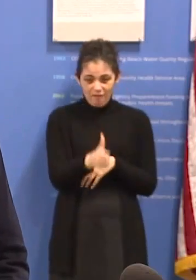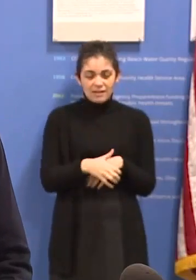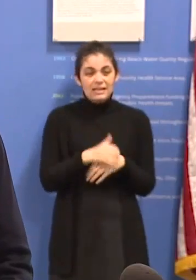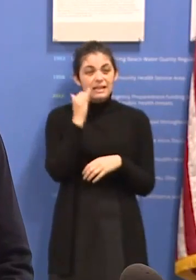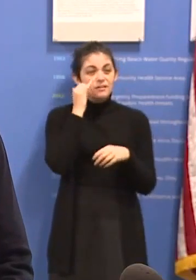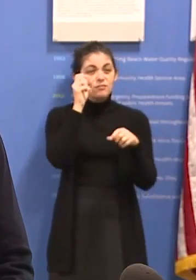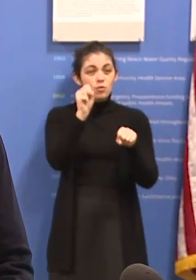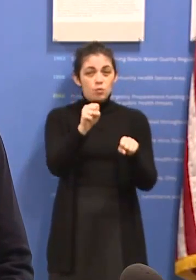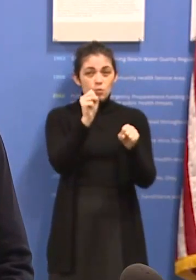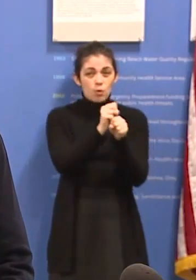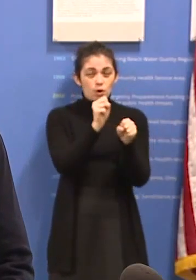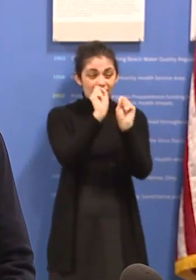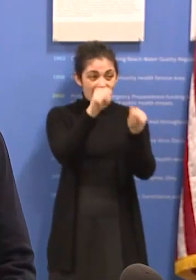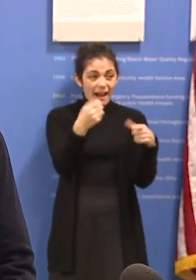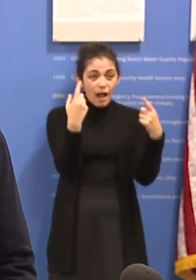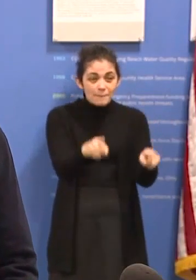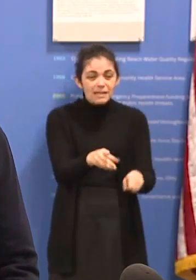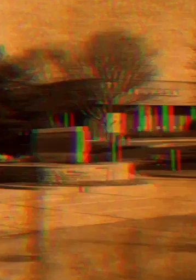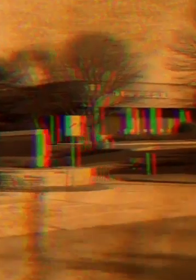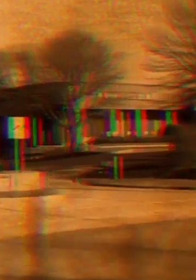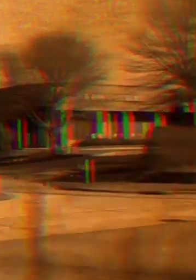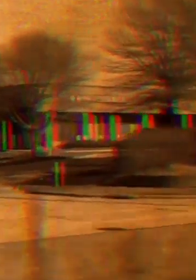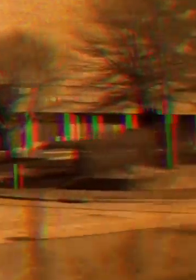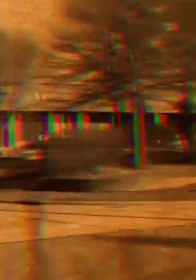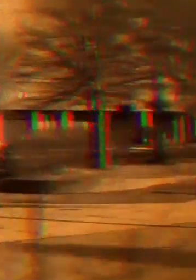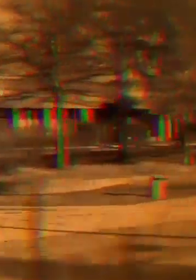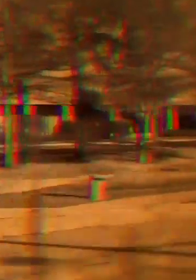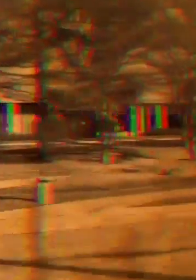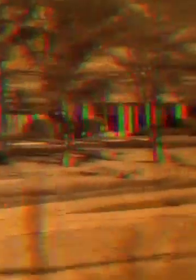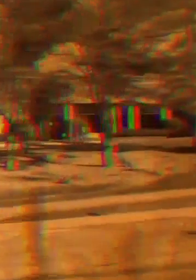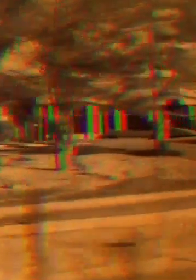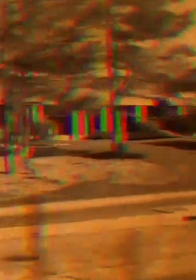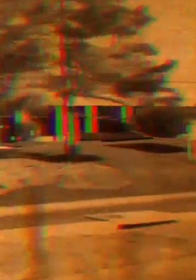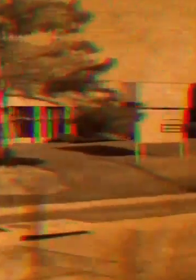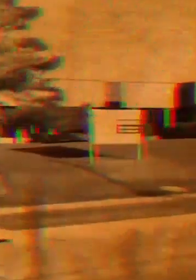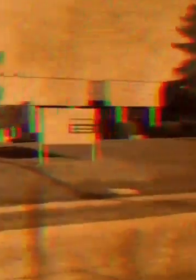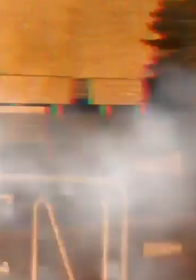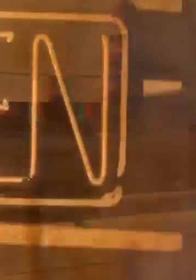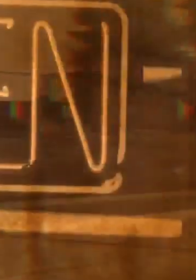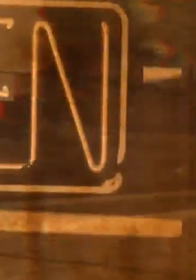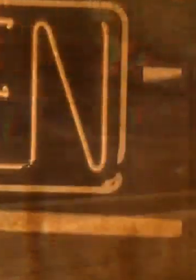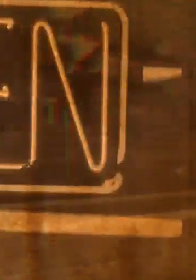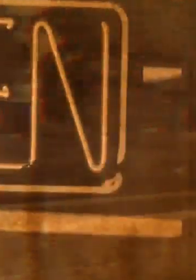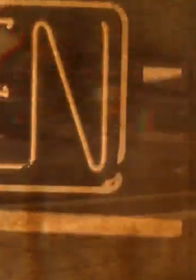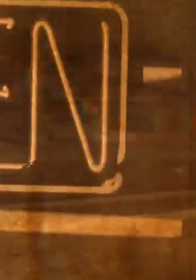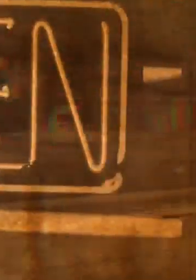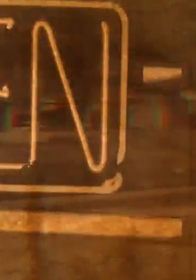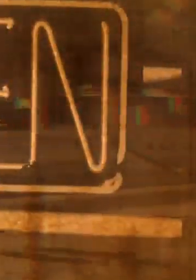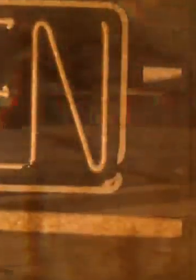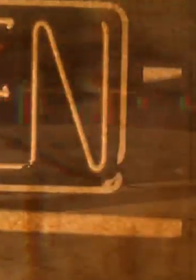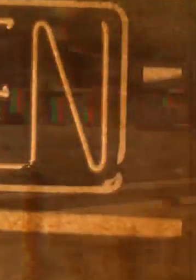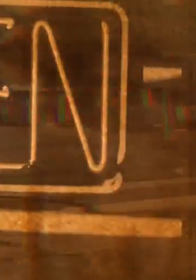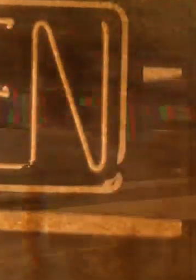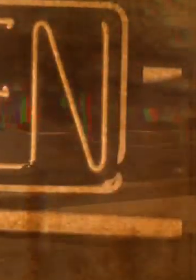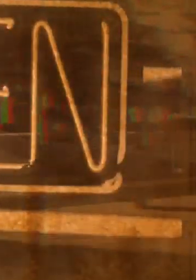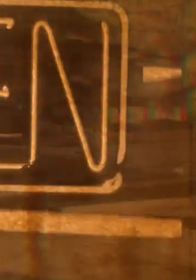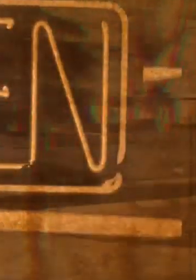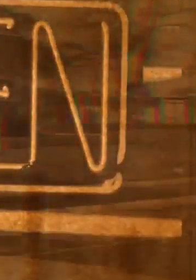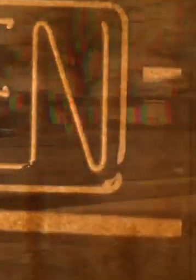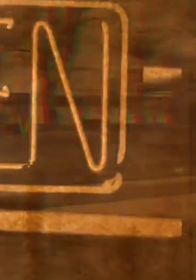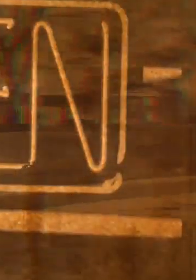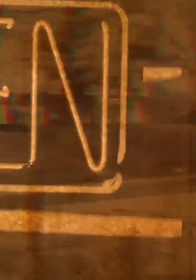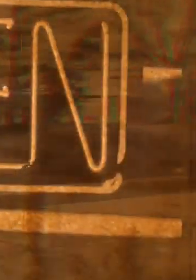of employees here in Northeast Ohio are sharing their health concerns, that dozens of local companies are using loopholes in Ohio's